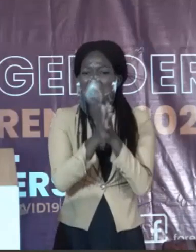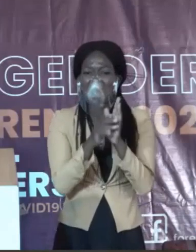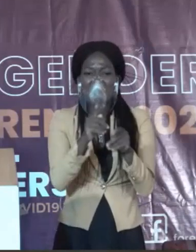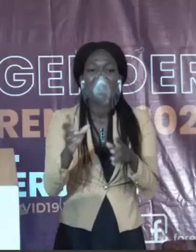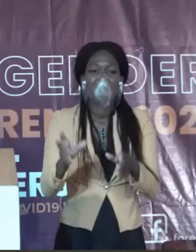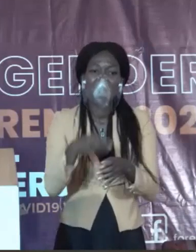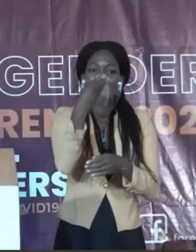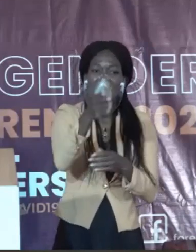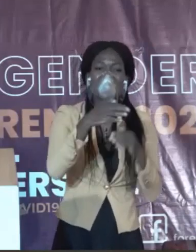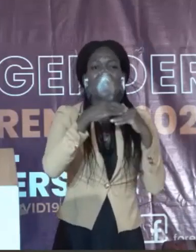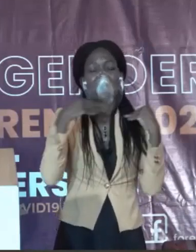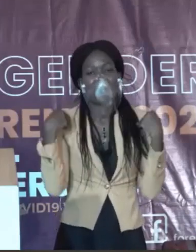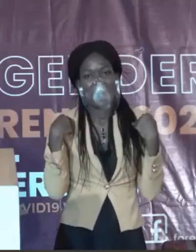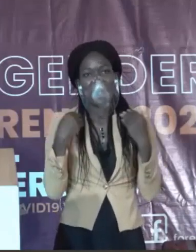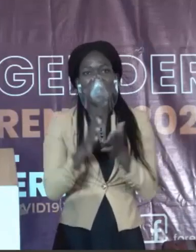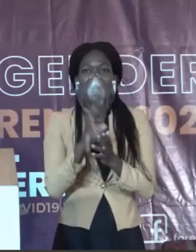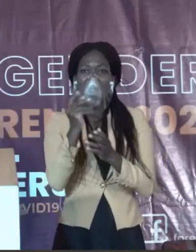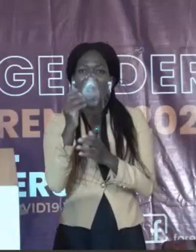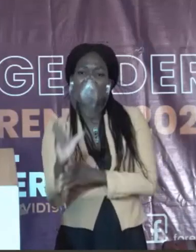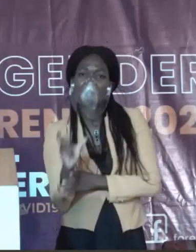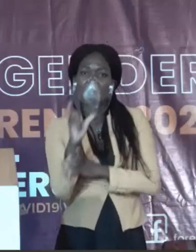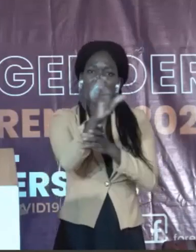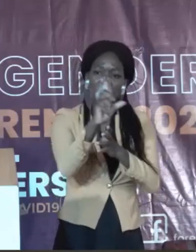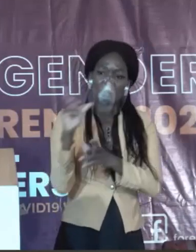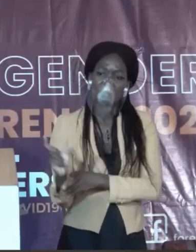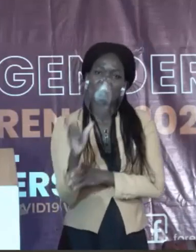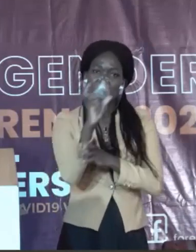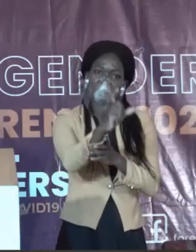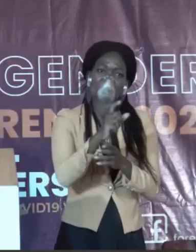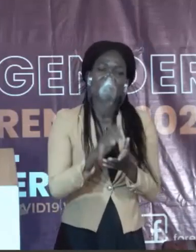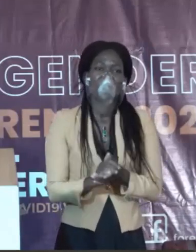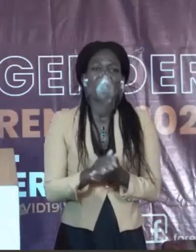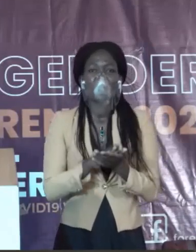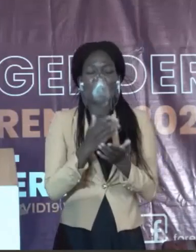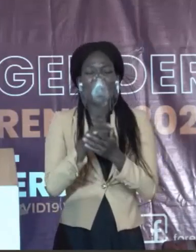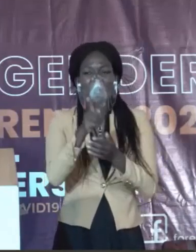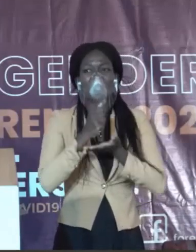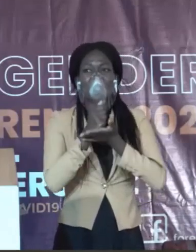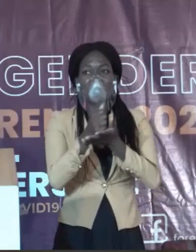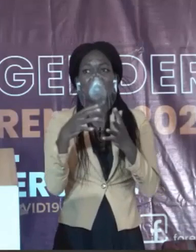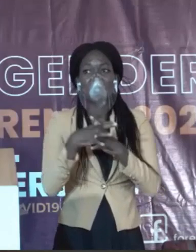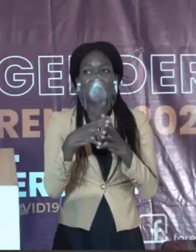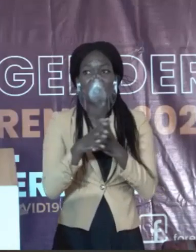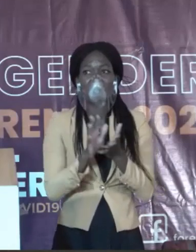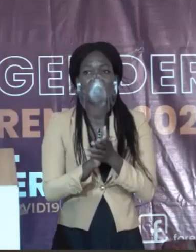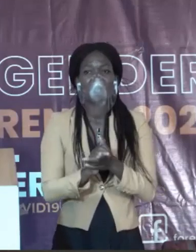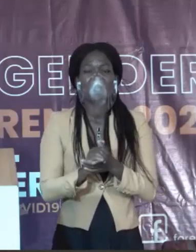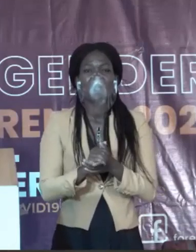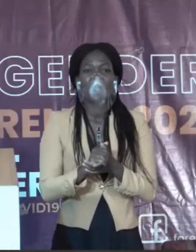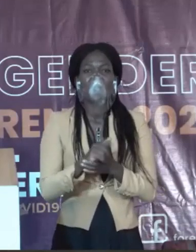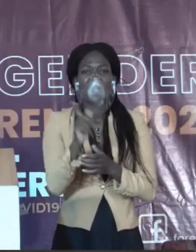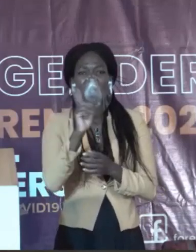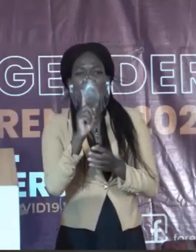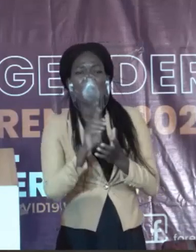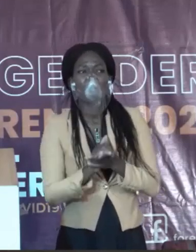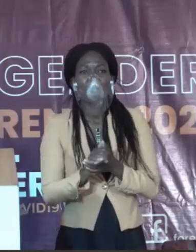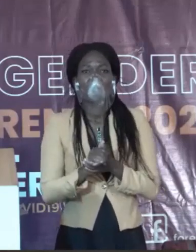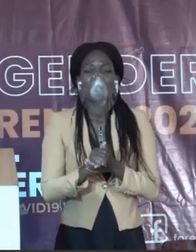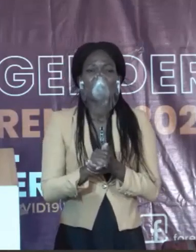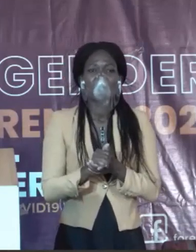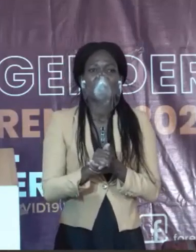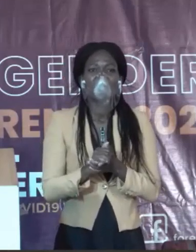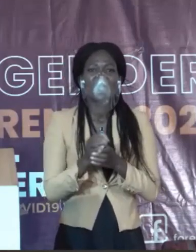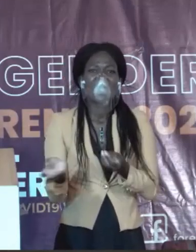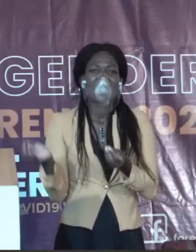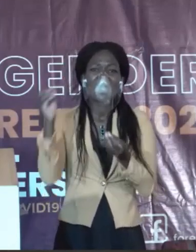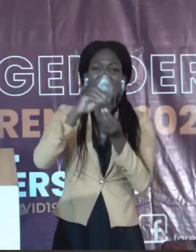to inject more capital, to ensure that you are not going to increase that band of people